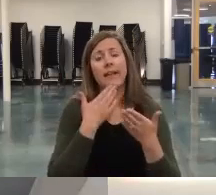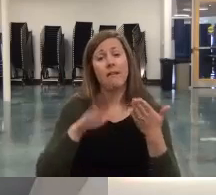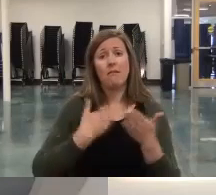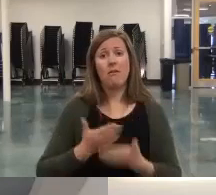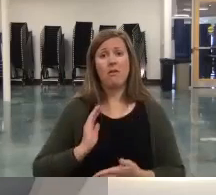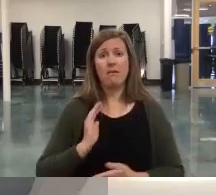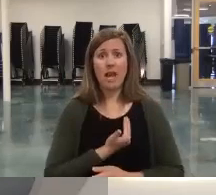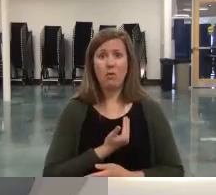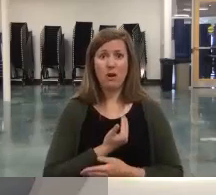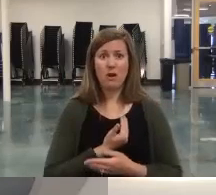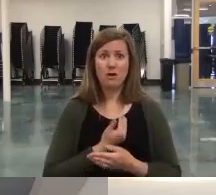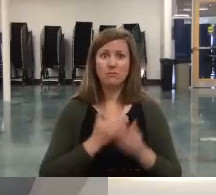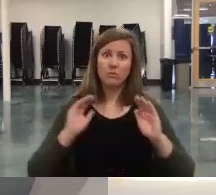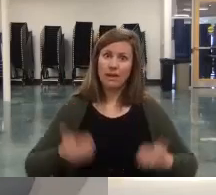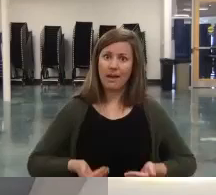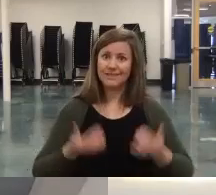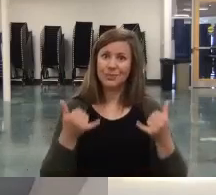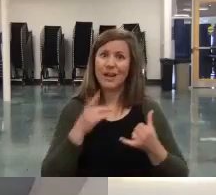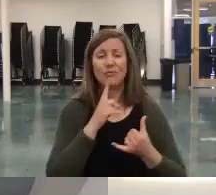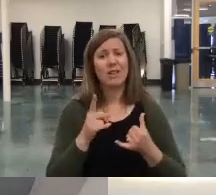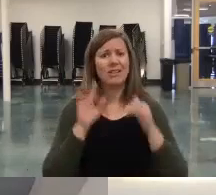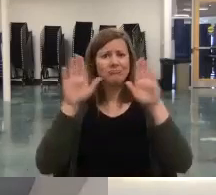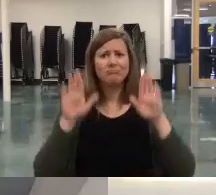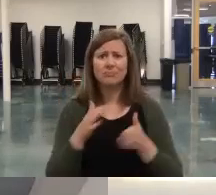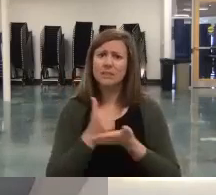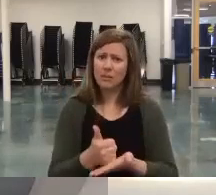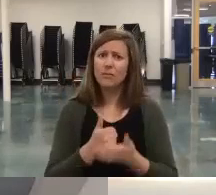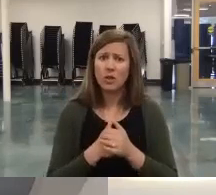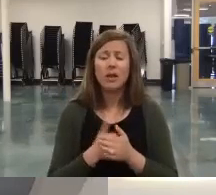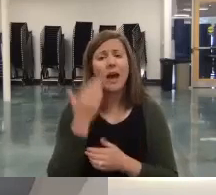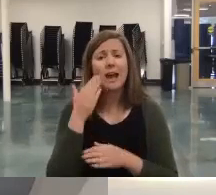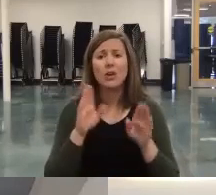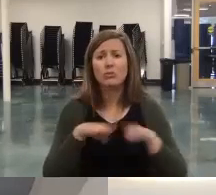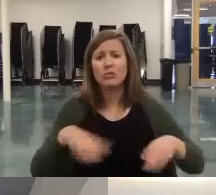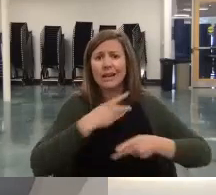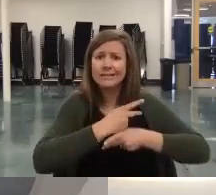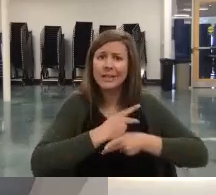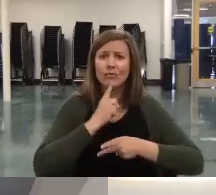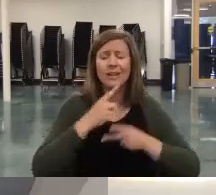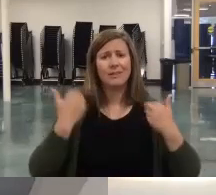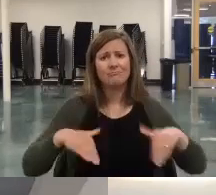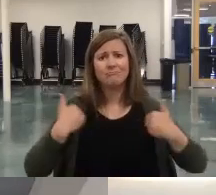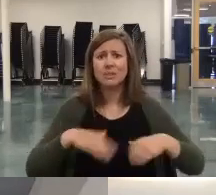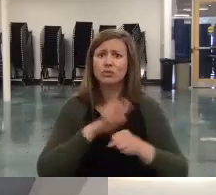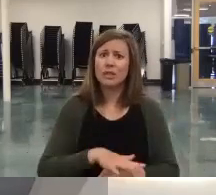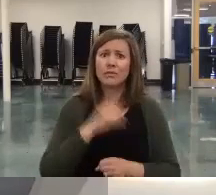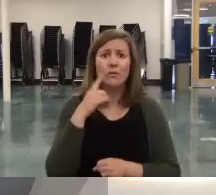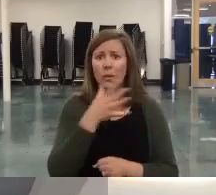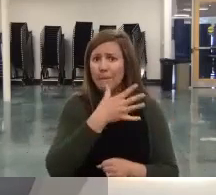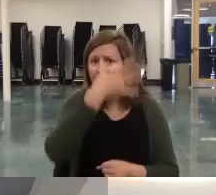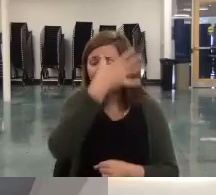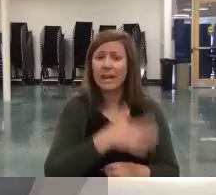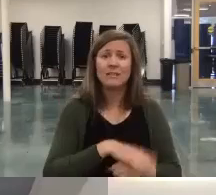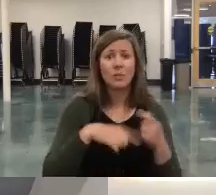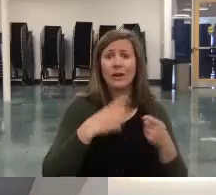guests for joining us today. This has been incredibly helpful. I know childcare can be stressful for parents in the best of